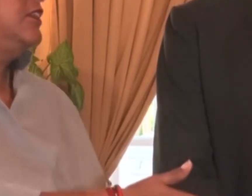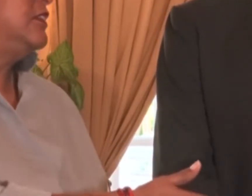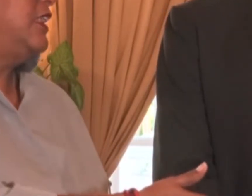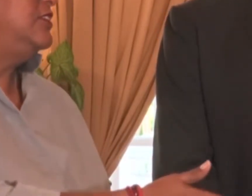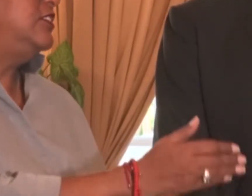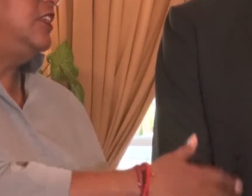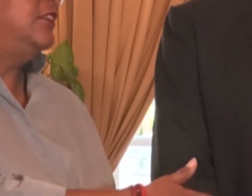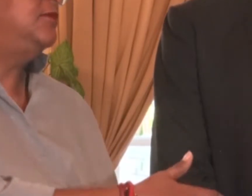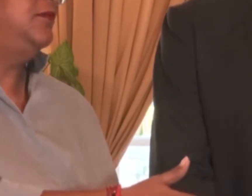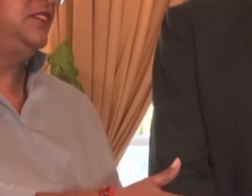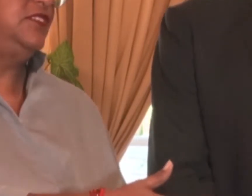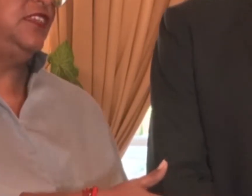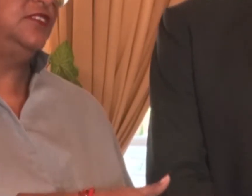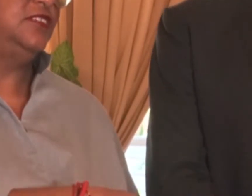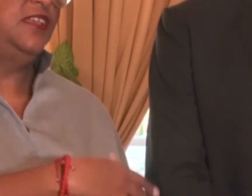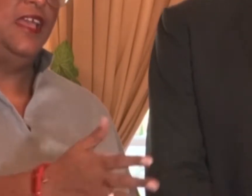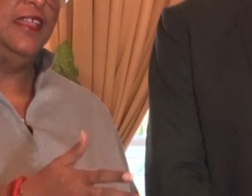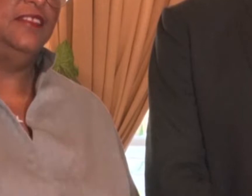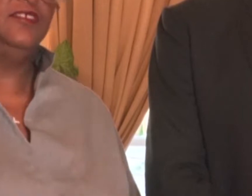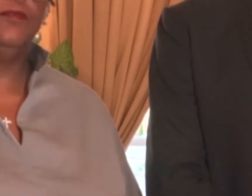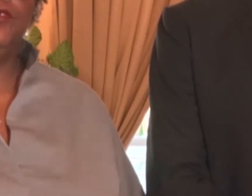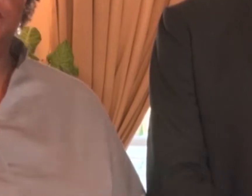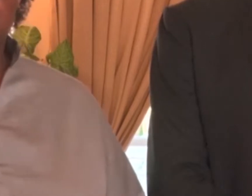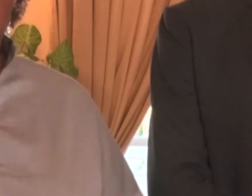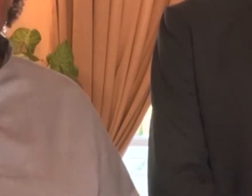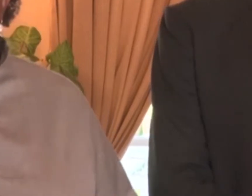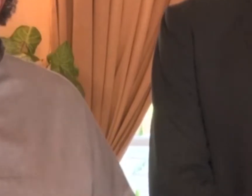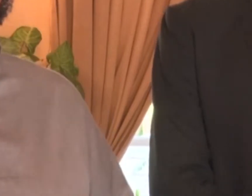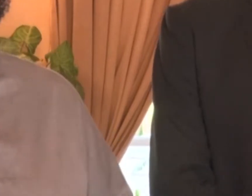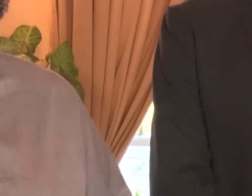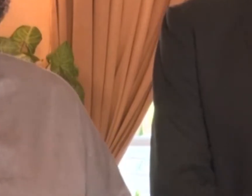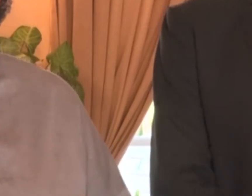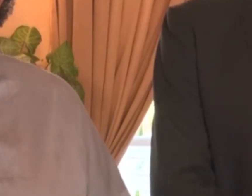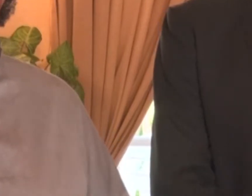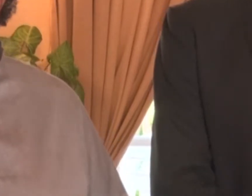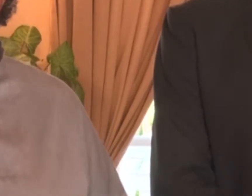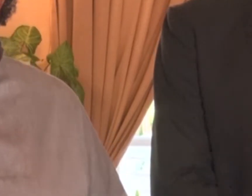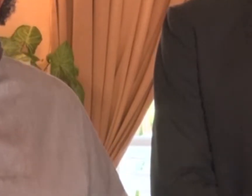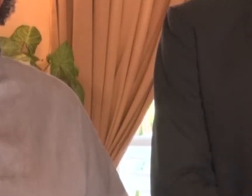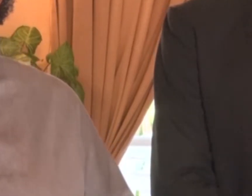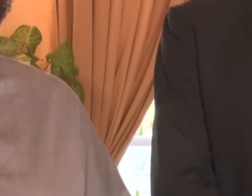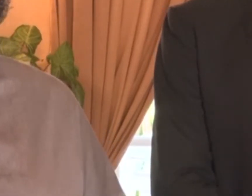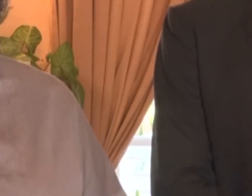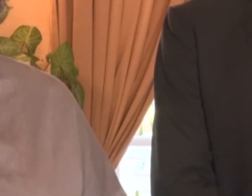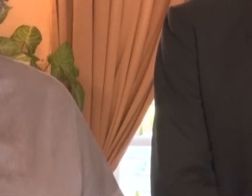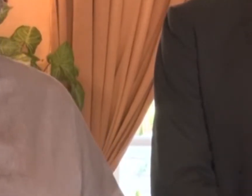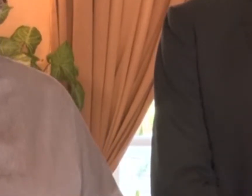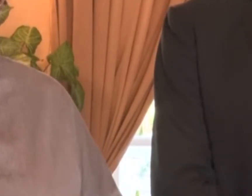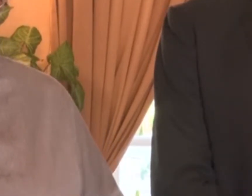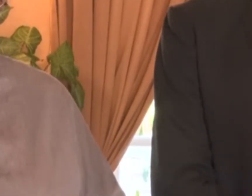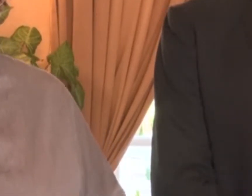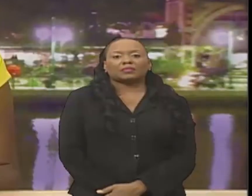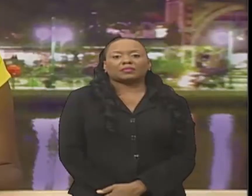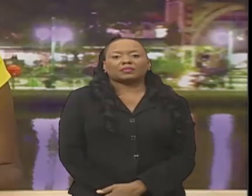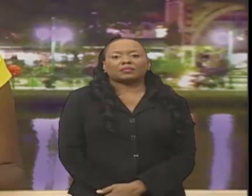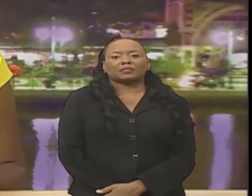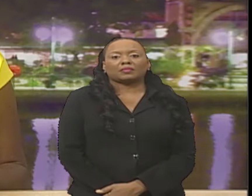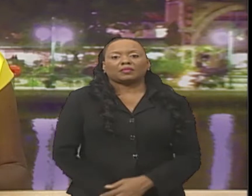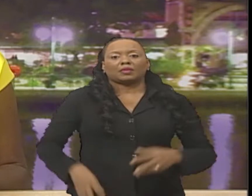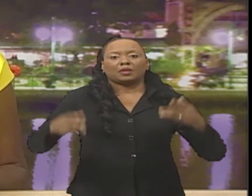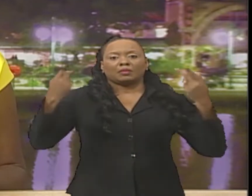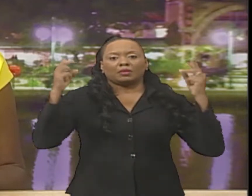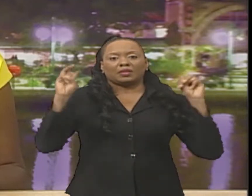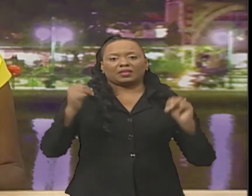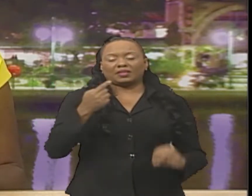being recognized in other member states. And this, of course, will help significantly in reducing those hurdles and costs.